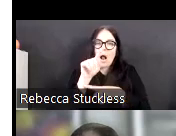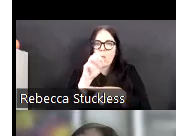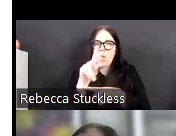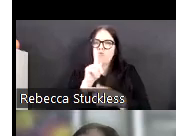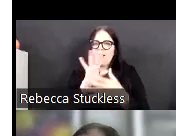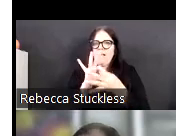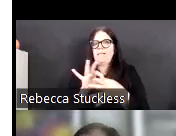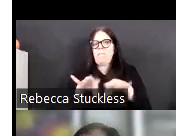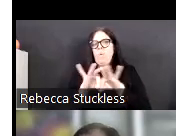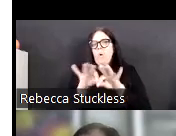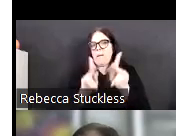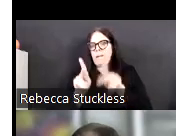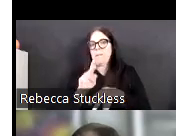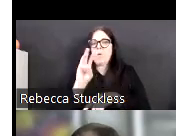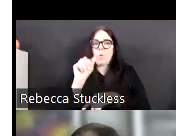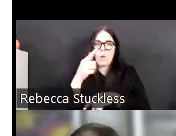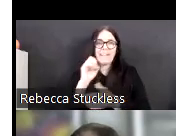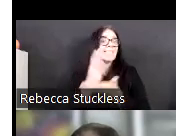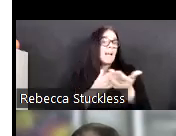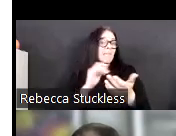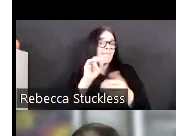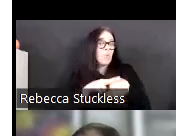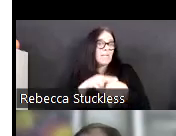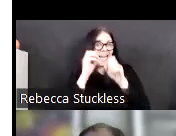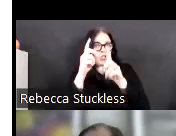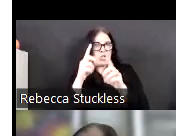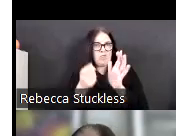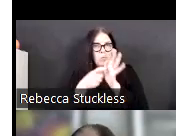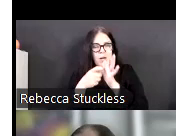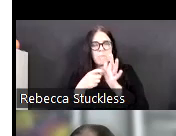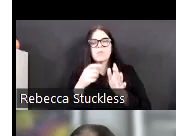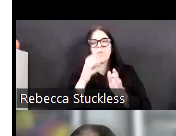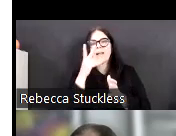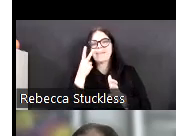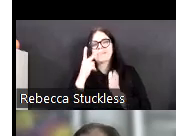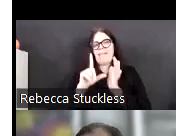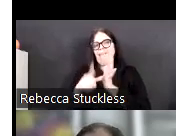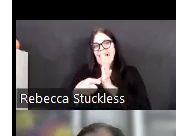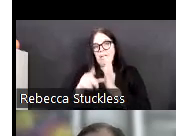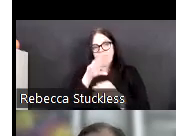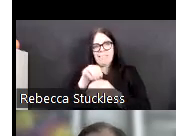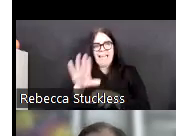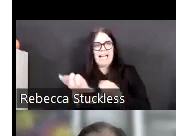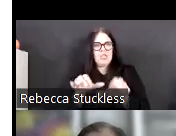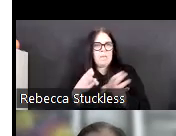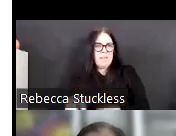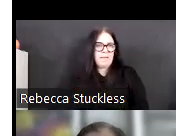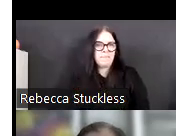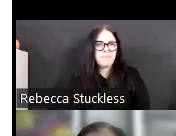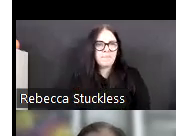people, the wage, and some of the, of course, the education requirements that they'll see later on in their action plan.